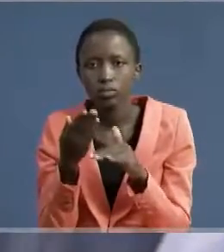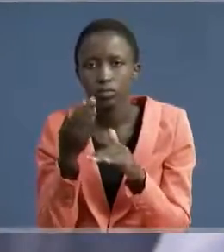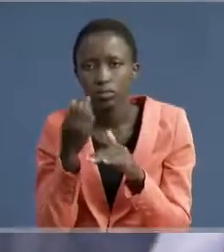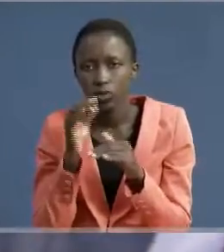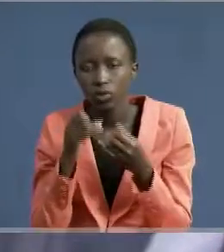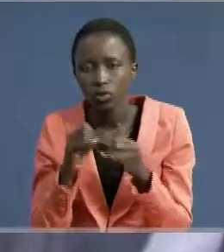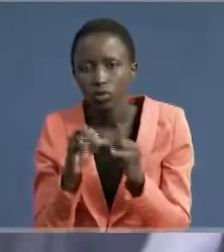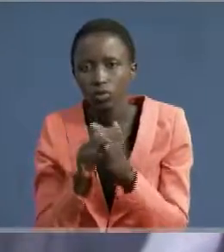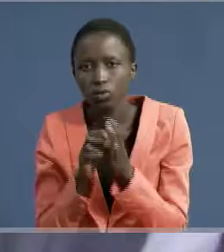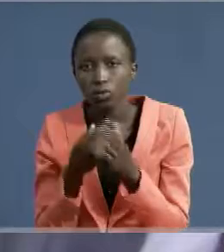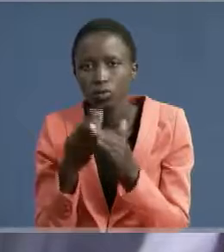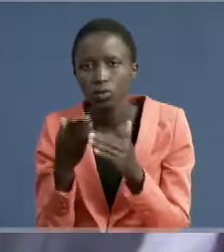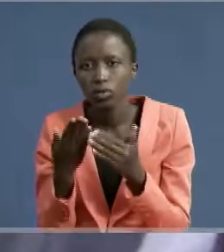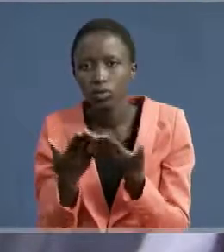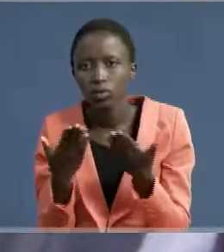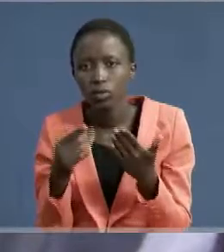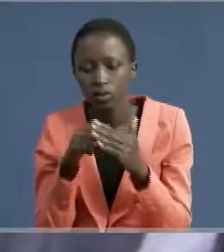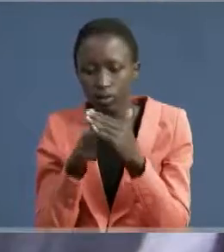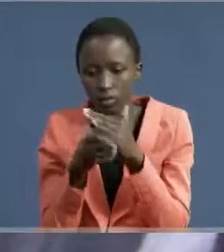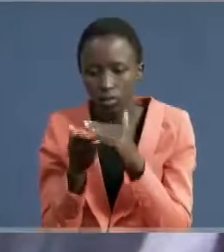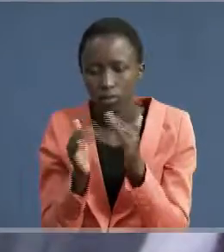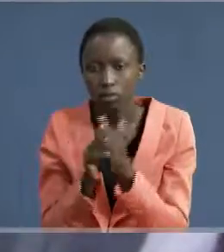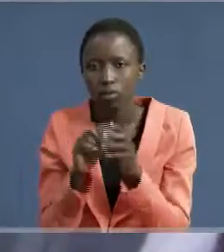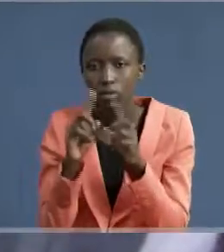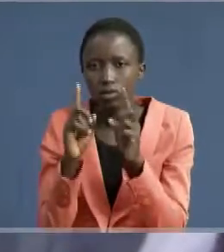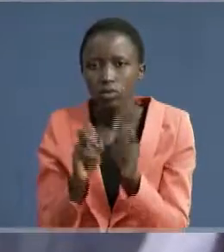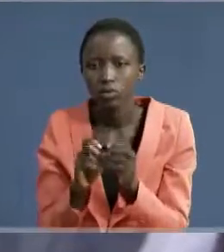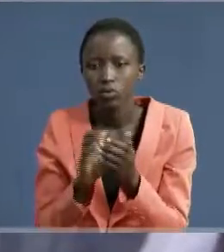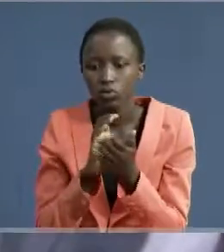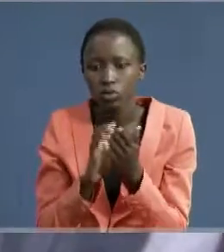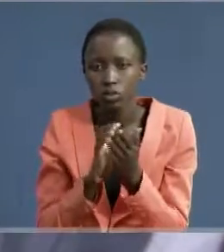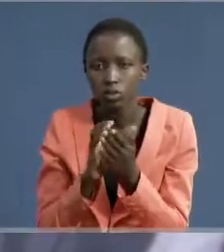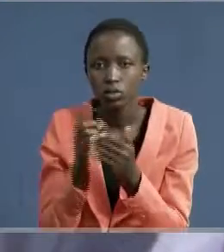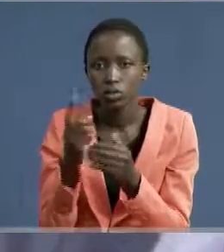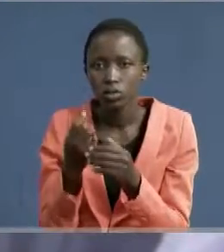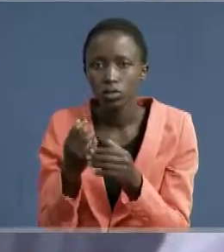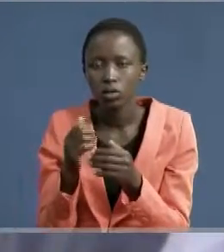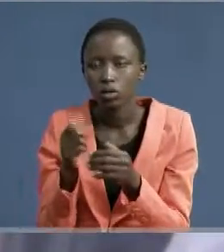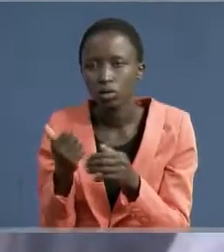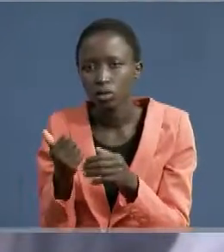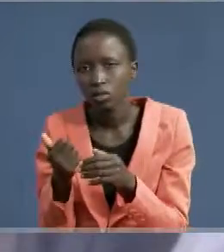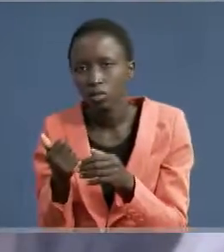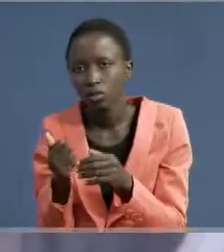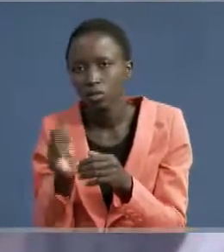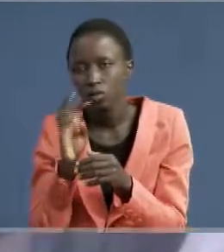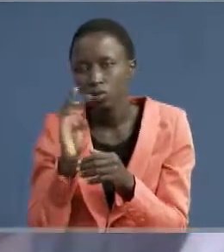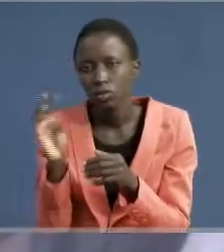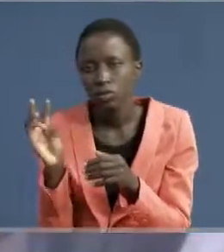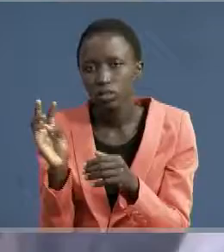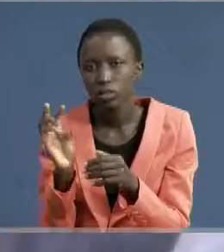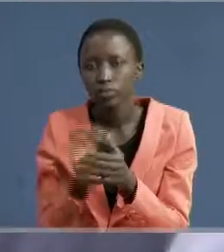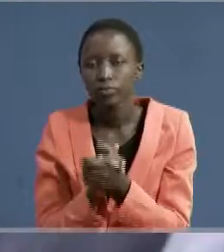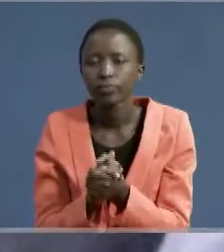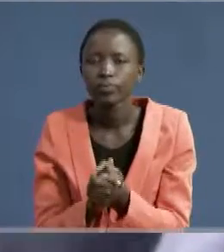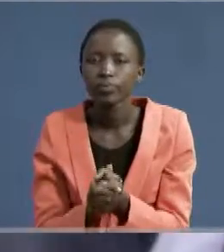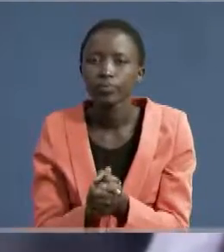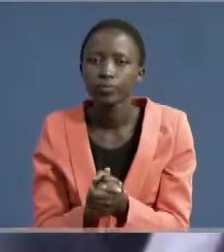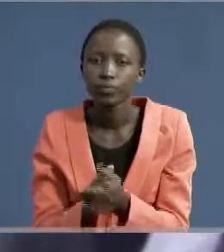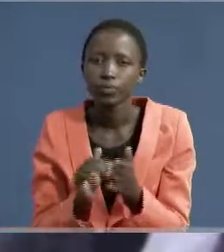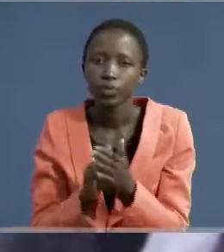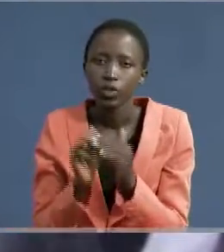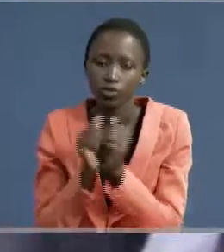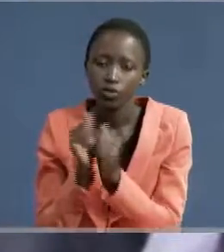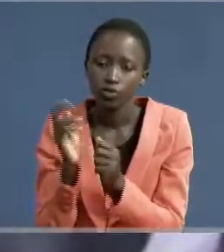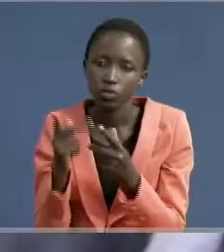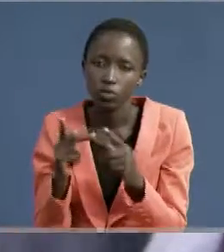to smuggle foreign materials into two examination centers, one in Nyanza and another in Western Region. At least 15